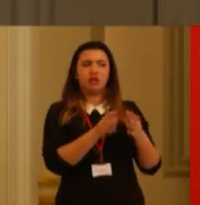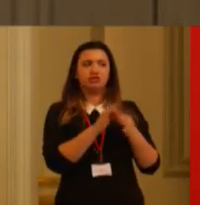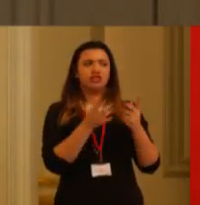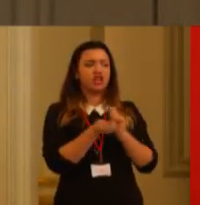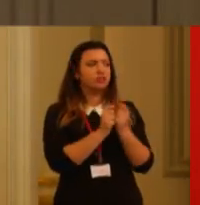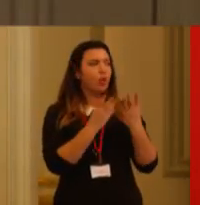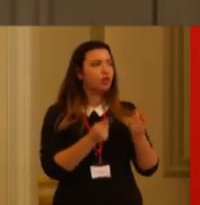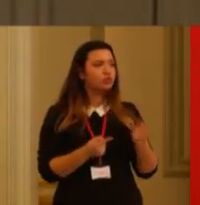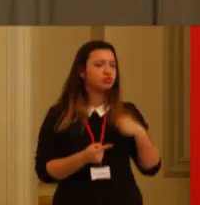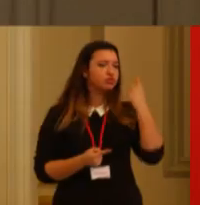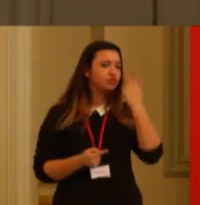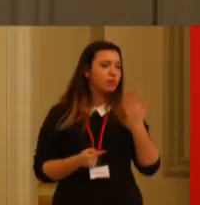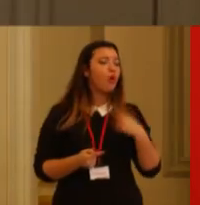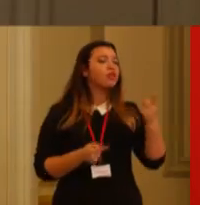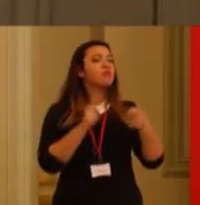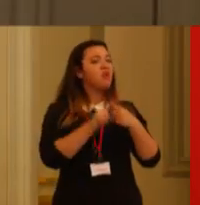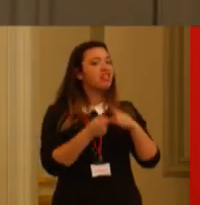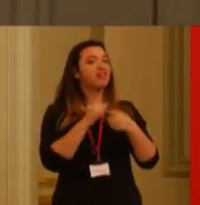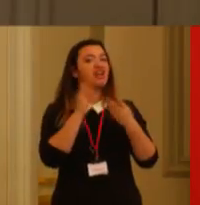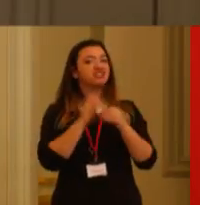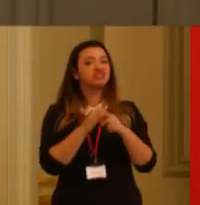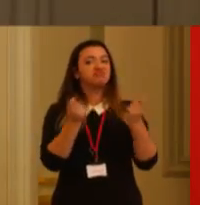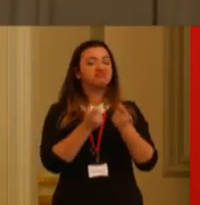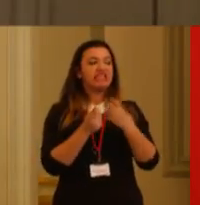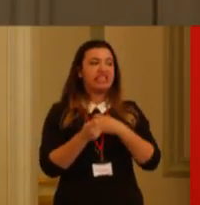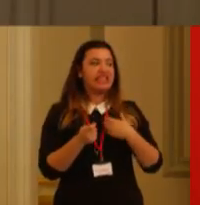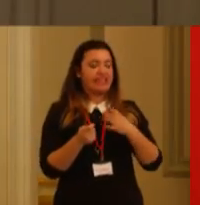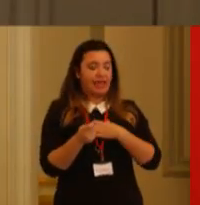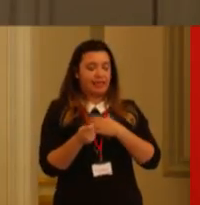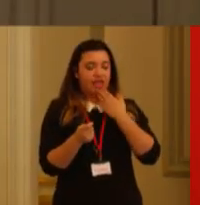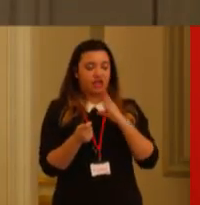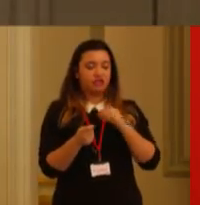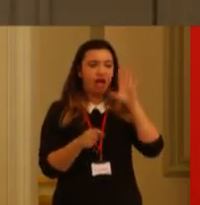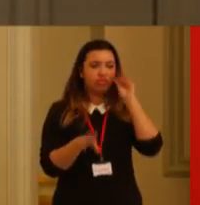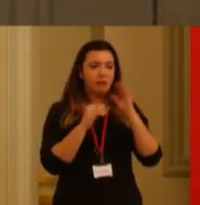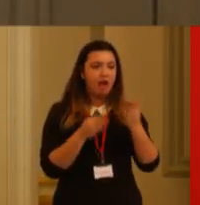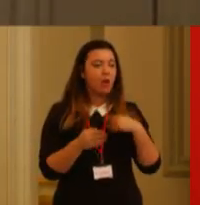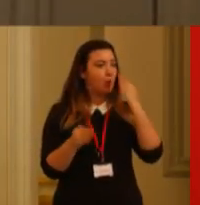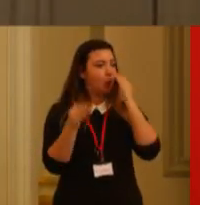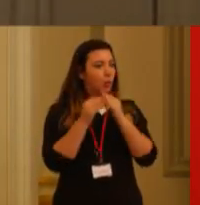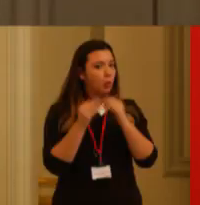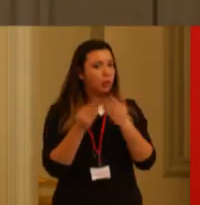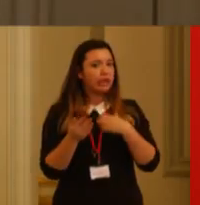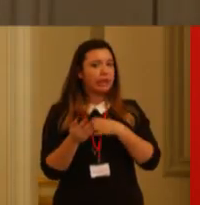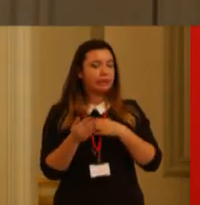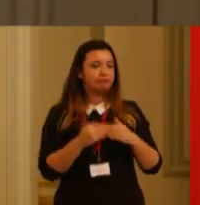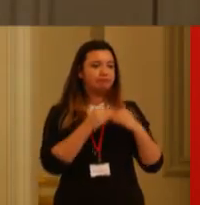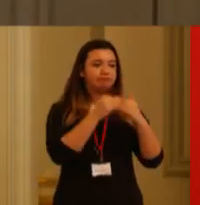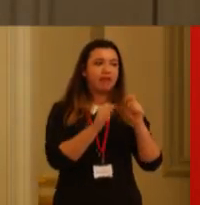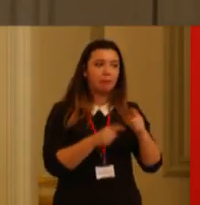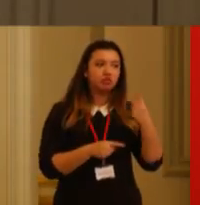may be viewing transformation in other domains. How are policies right there and